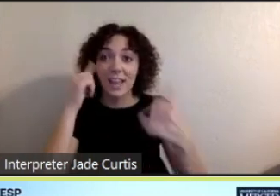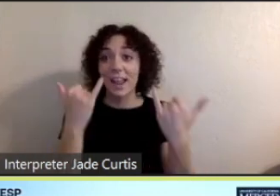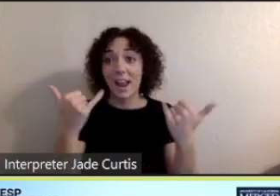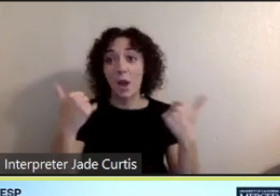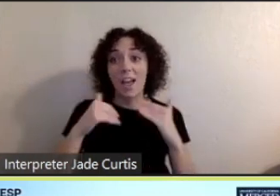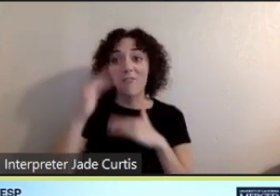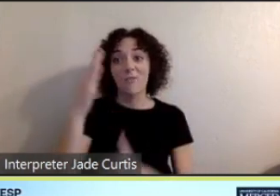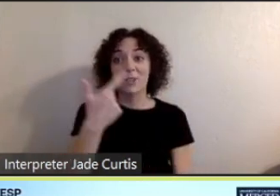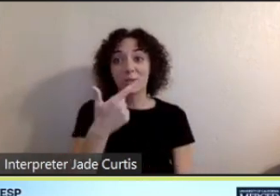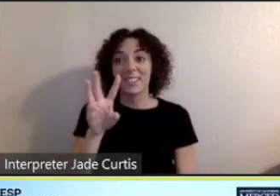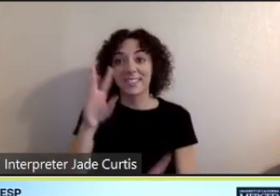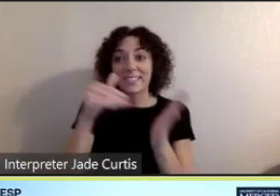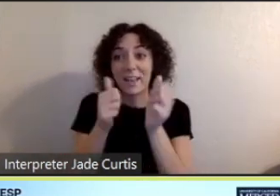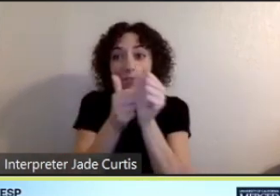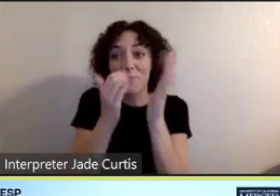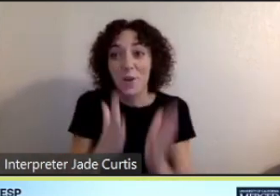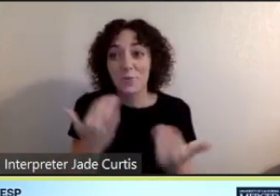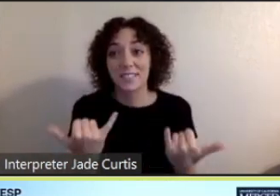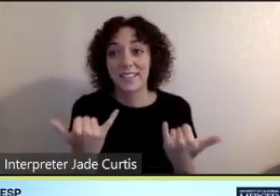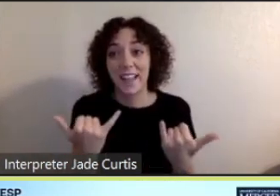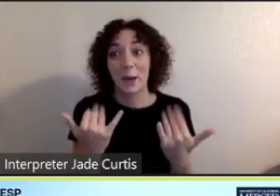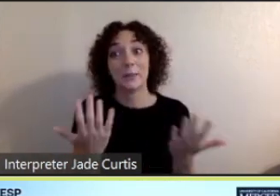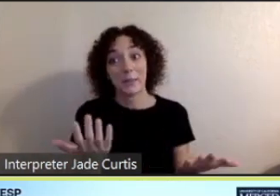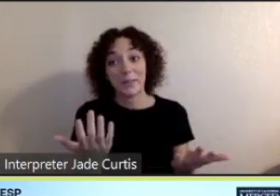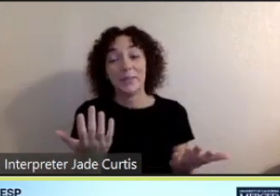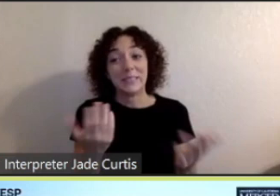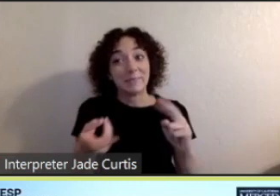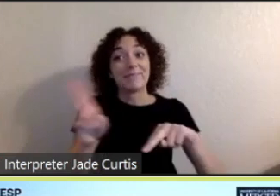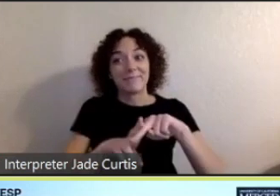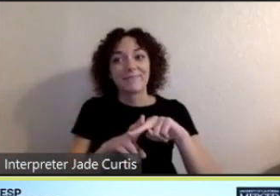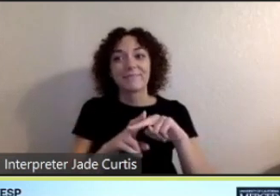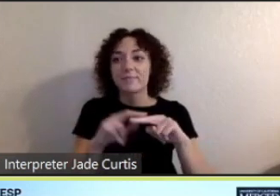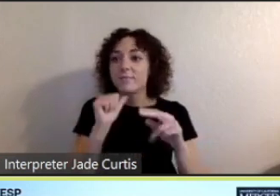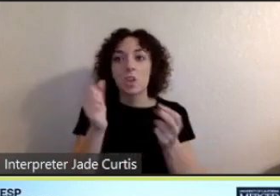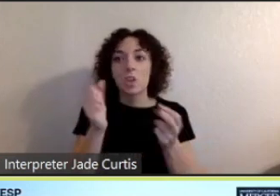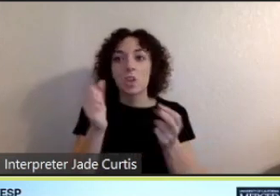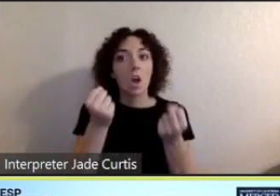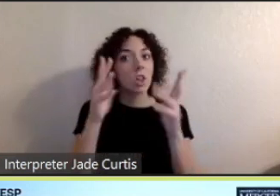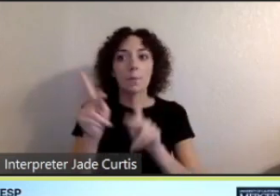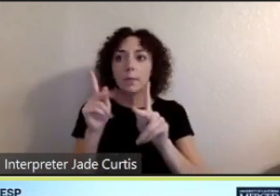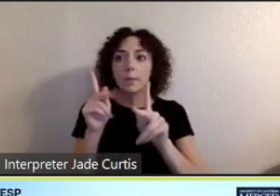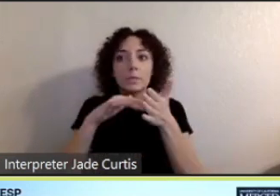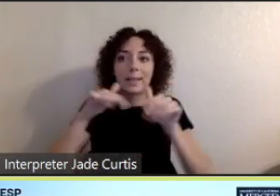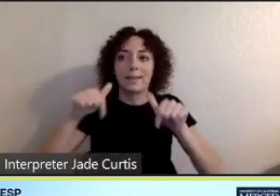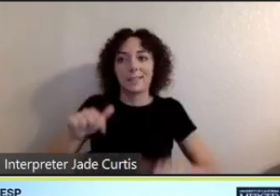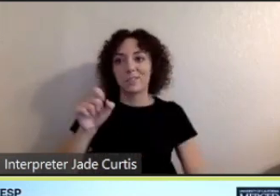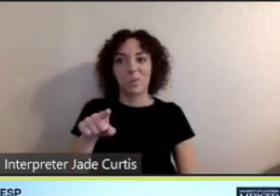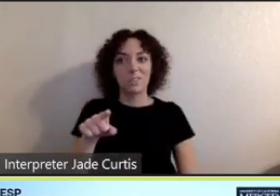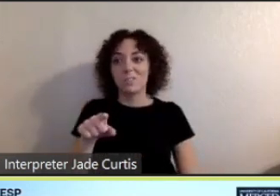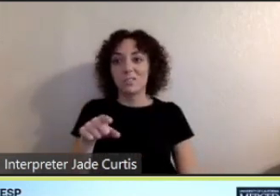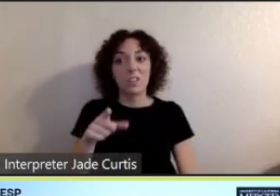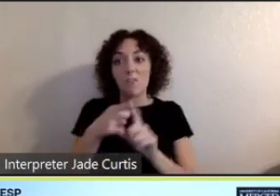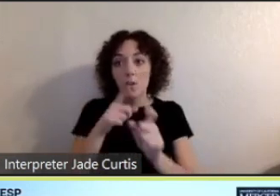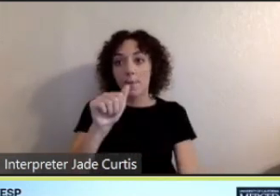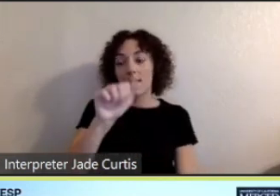over 26,000 followers. There's not a lot of people who have studied this question from the aerosol